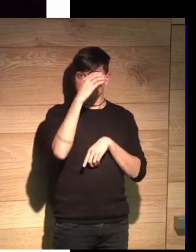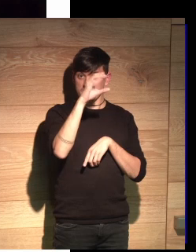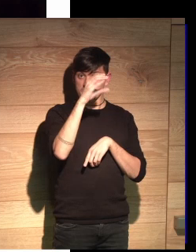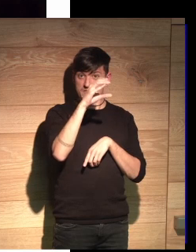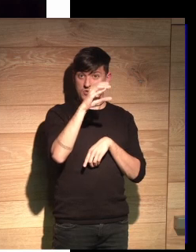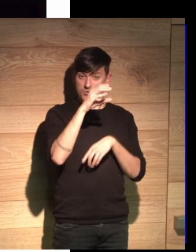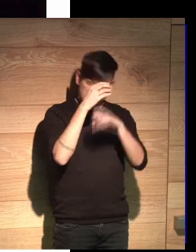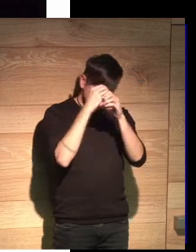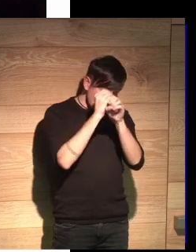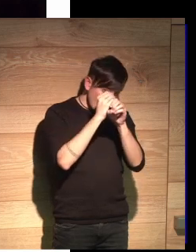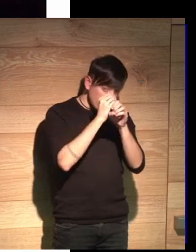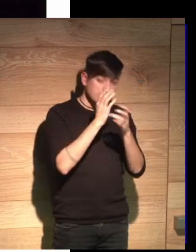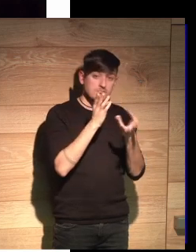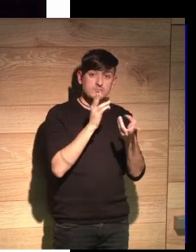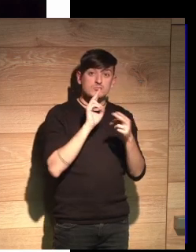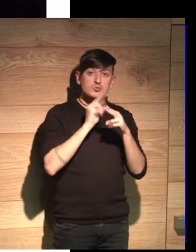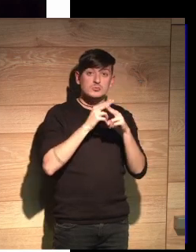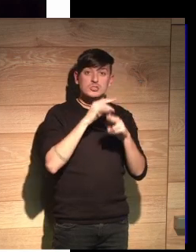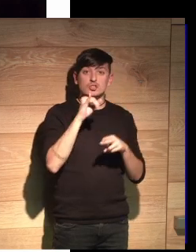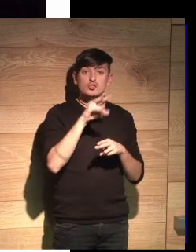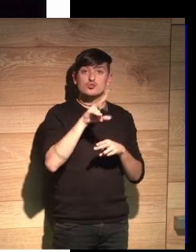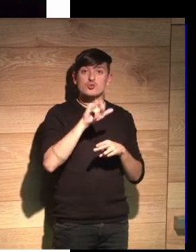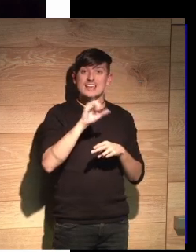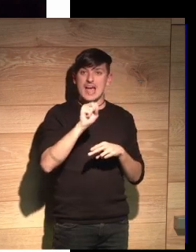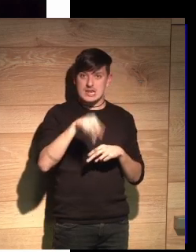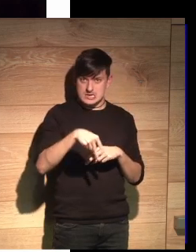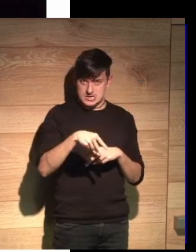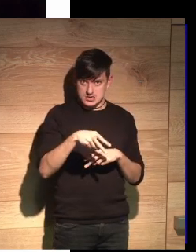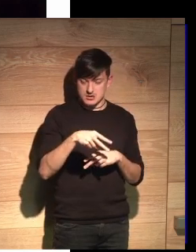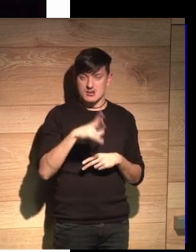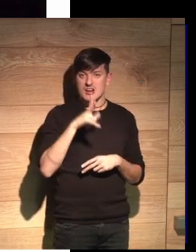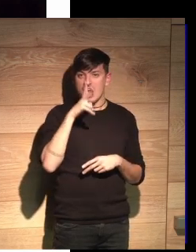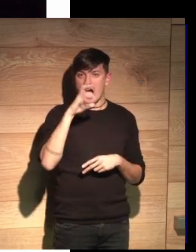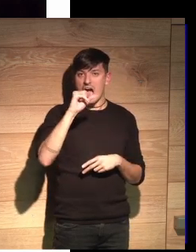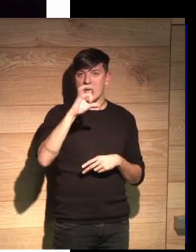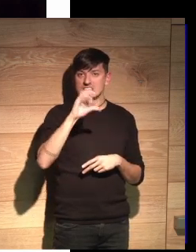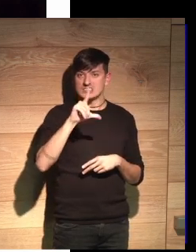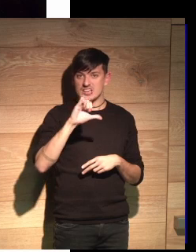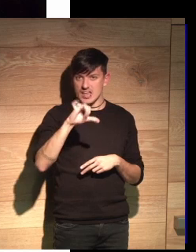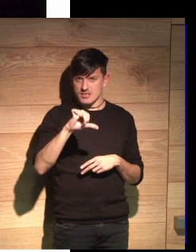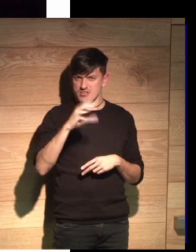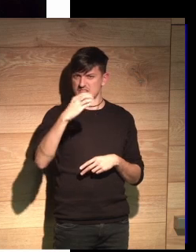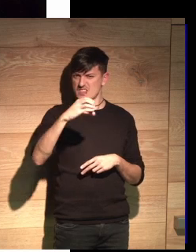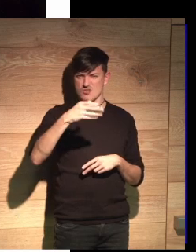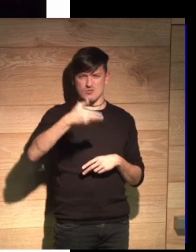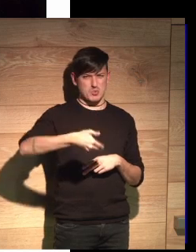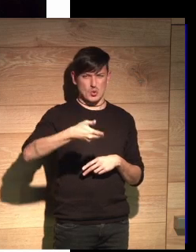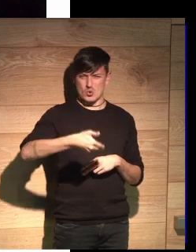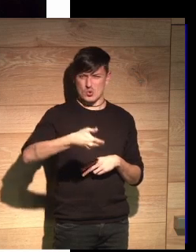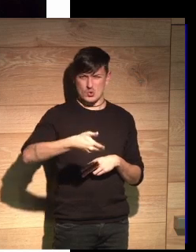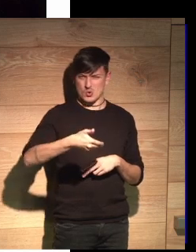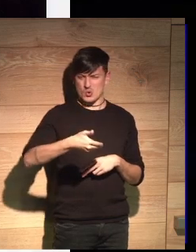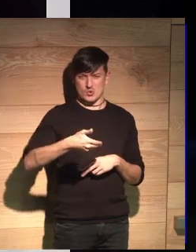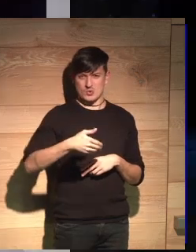a important scientist, a biologist, who was Julian Huxley. And Julian Huxley, who's one of the